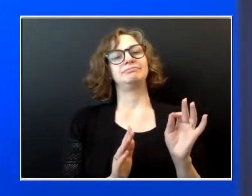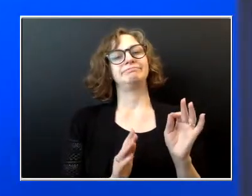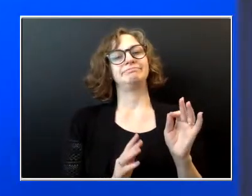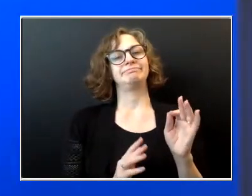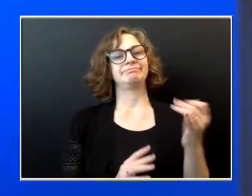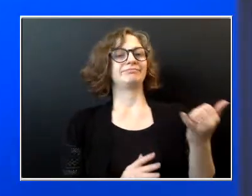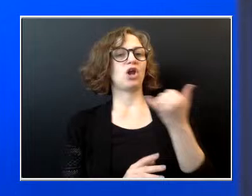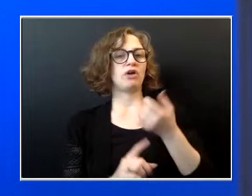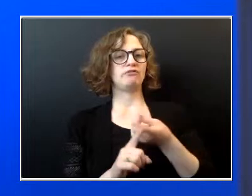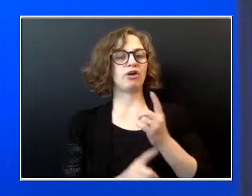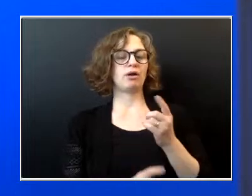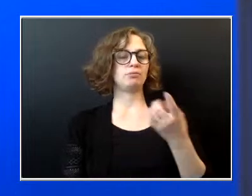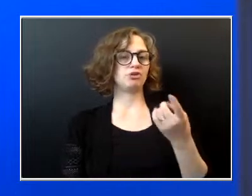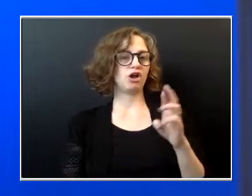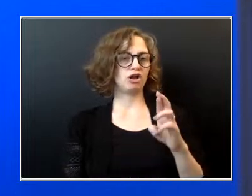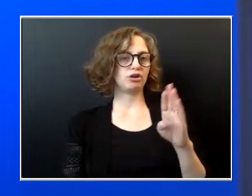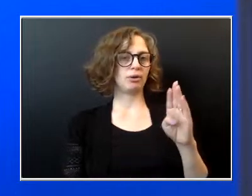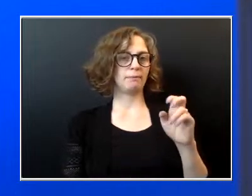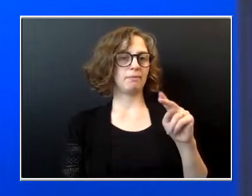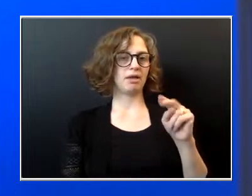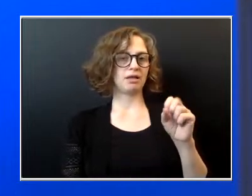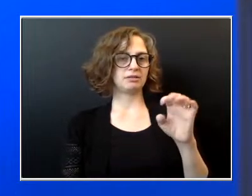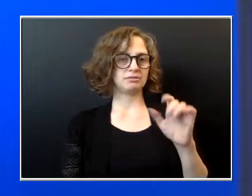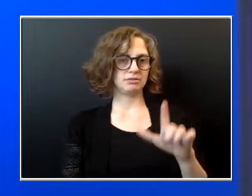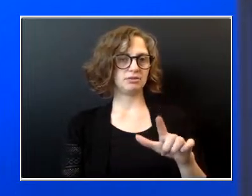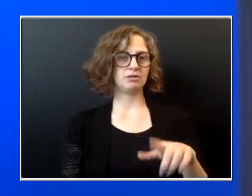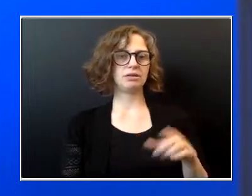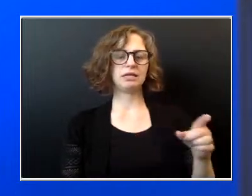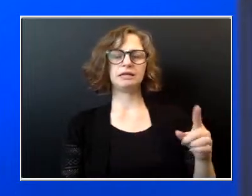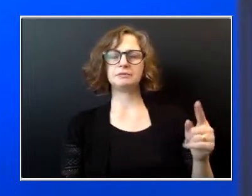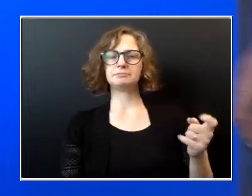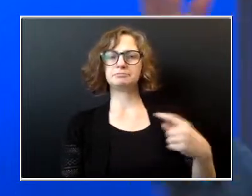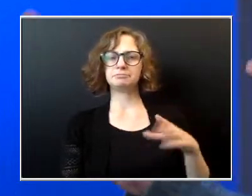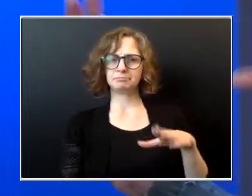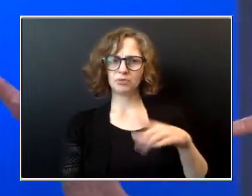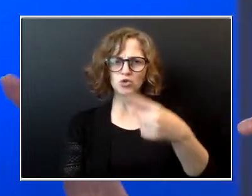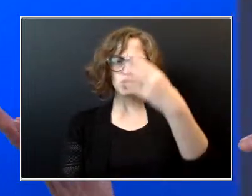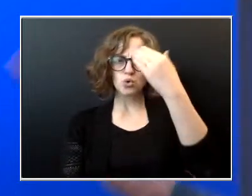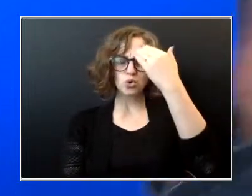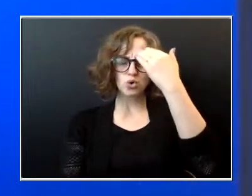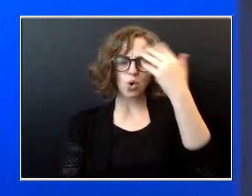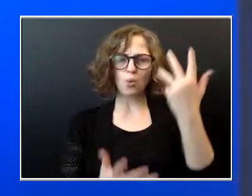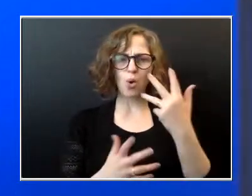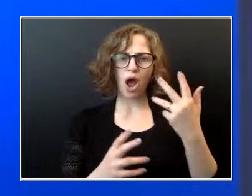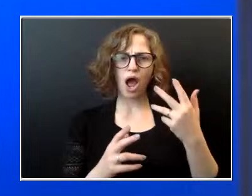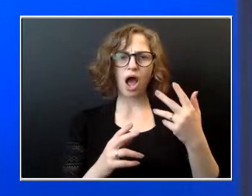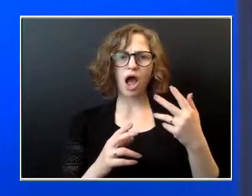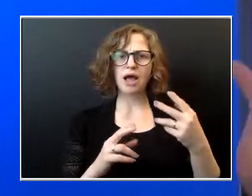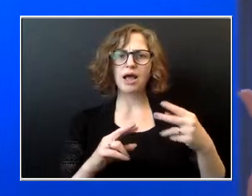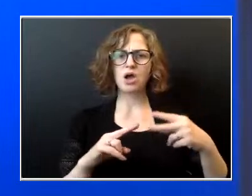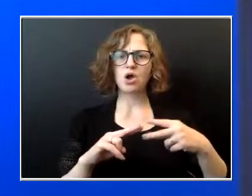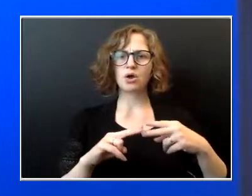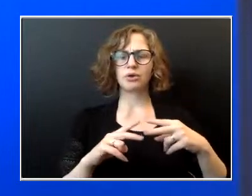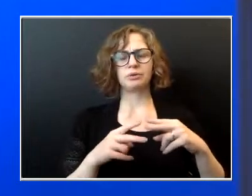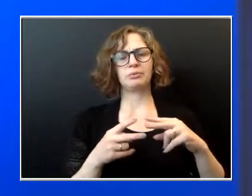he asked me, he goes, do you know what chromosomes are? Oh, well, before that, Katie wanted to there was more testing to be